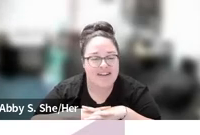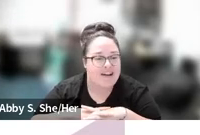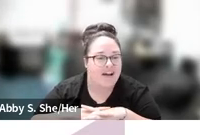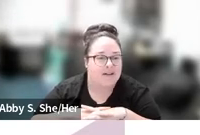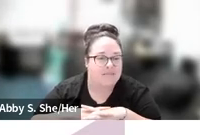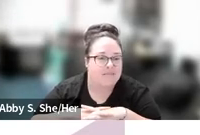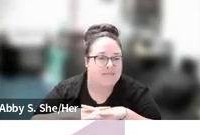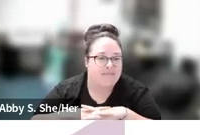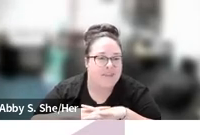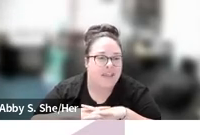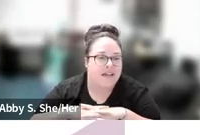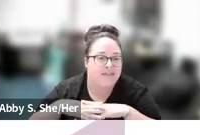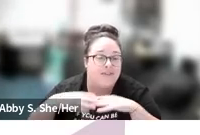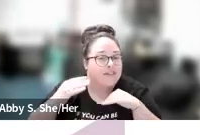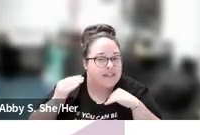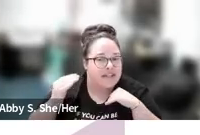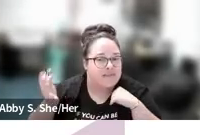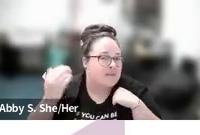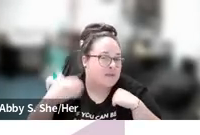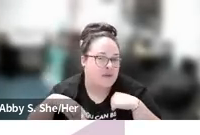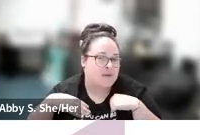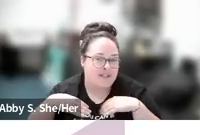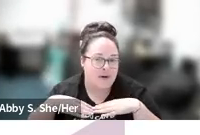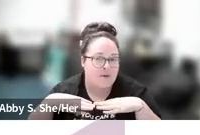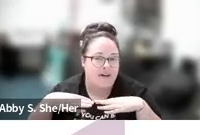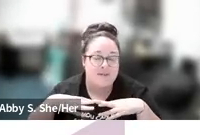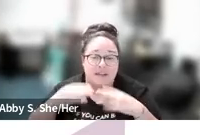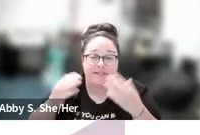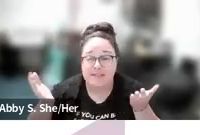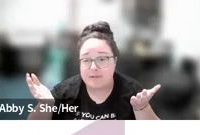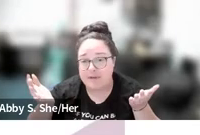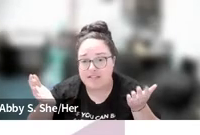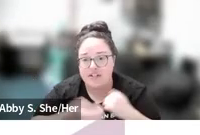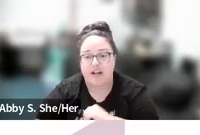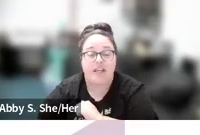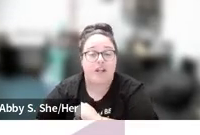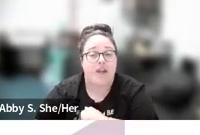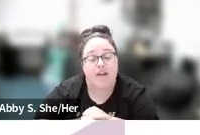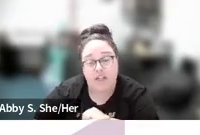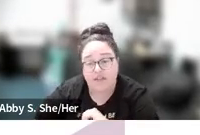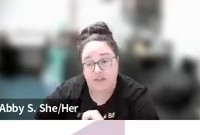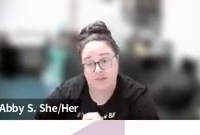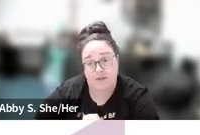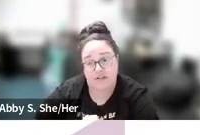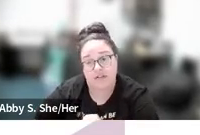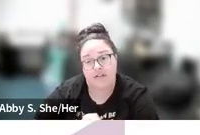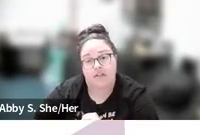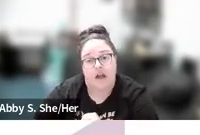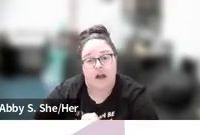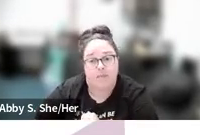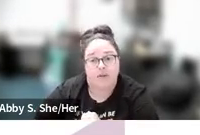another. And for like FaceTime, yes, we use Google Duo, but also like Facebook Messenger. And you don't have to have a